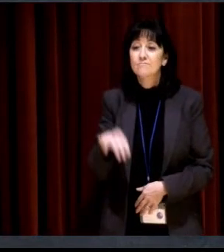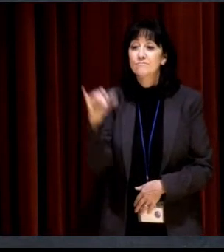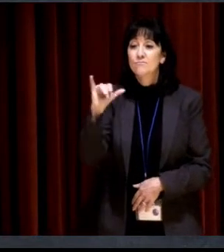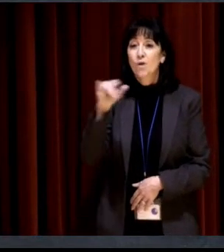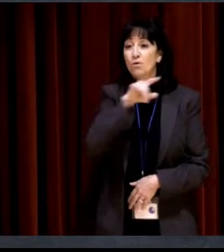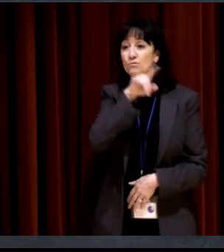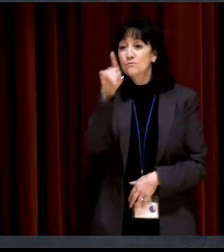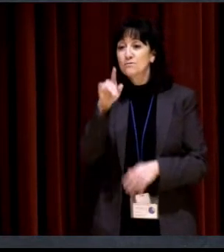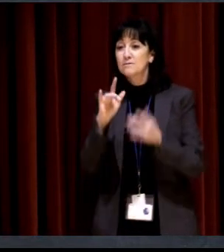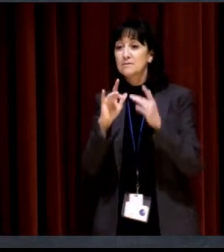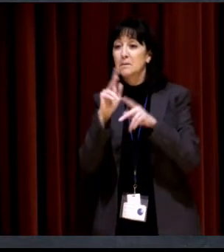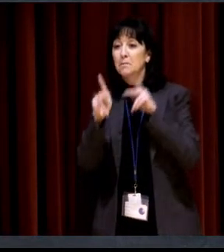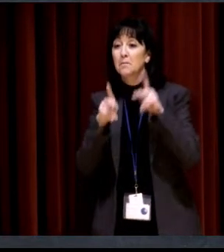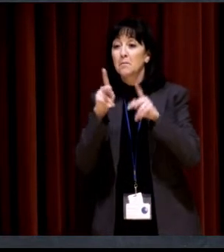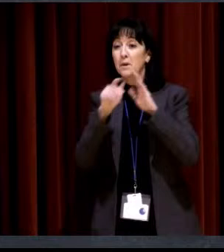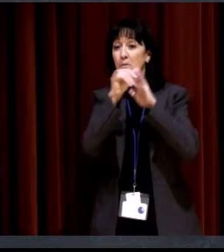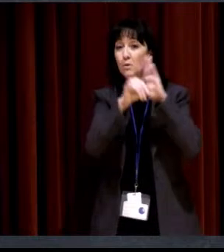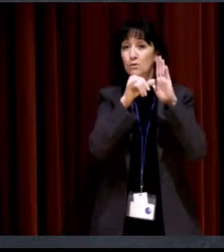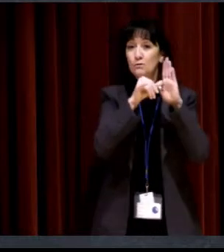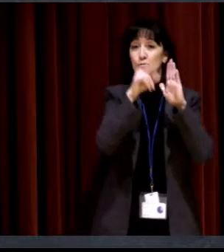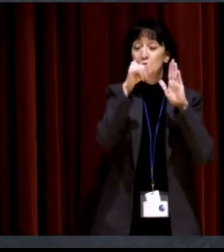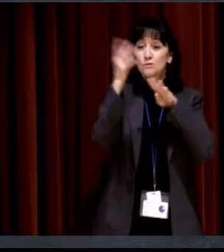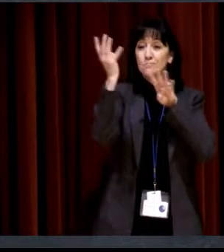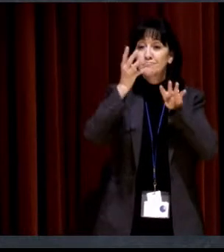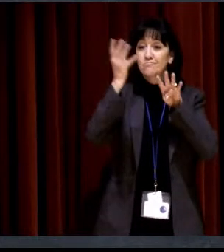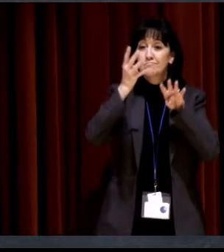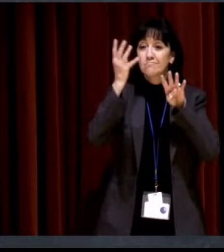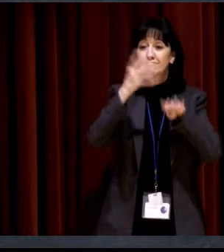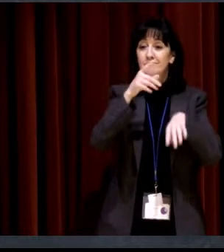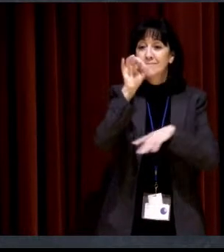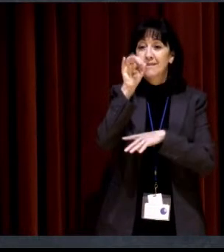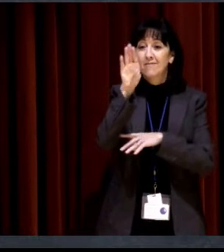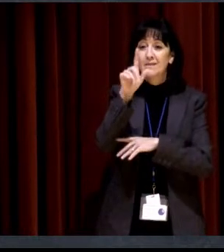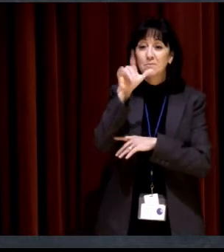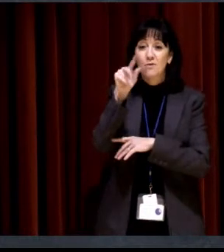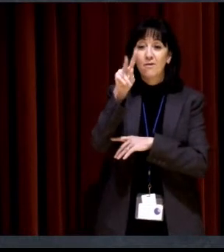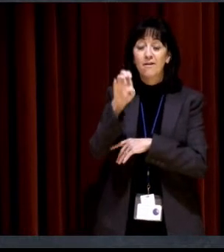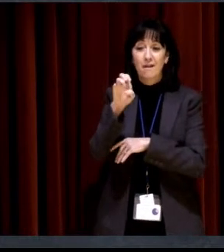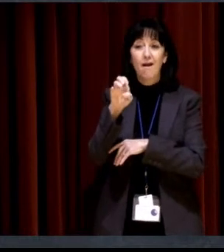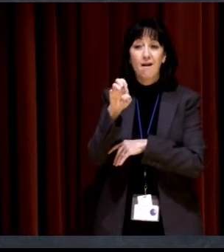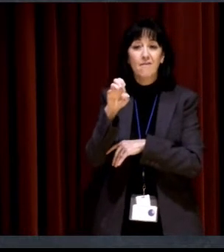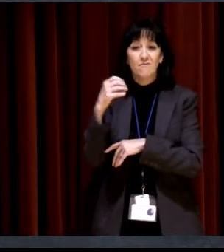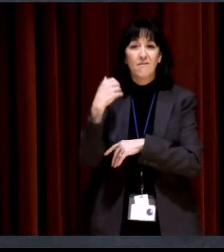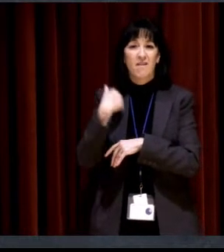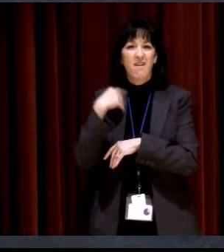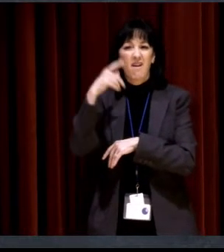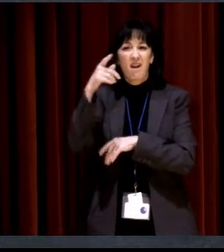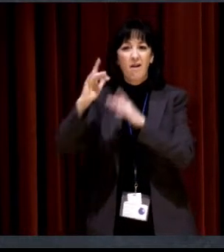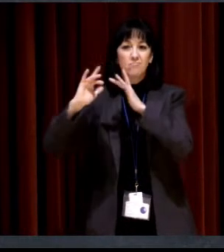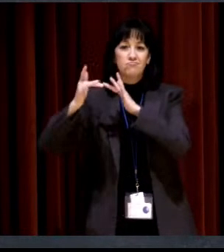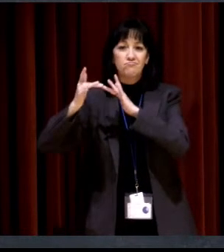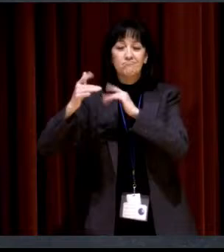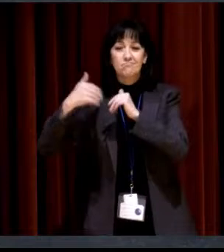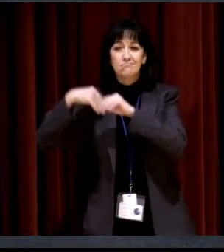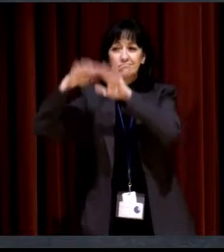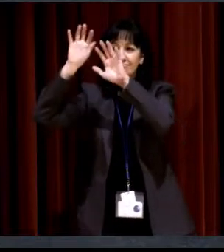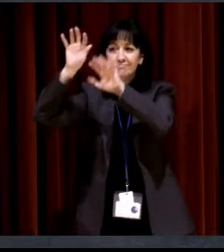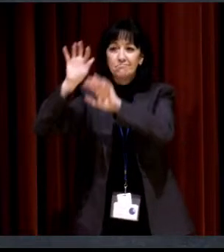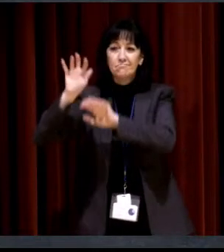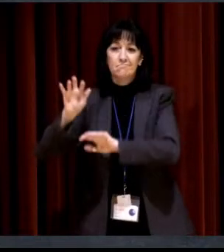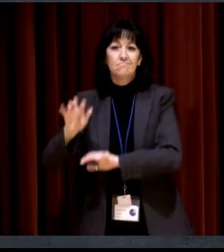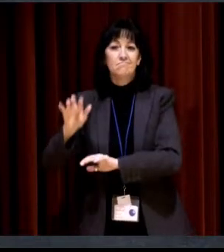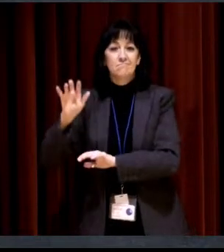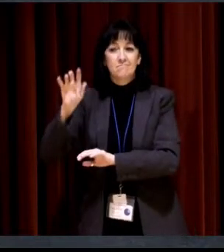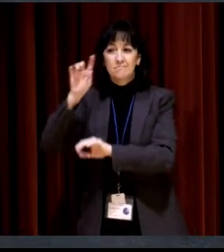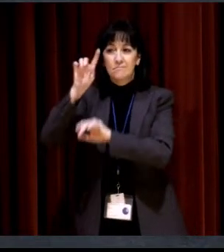online, YouTube and Facebook Live, and so if you could put your questions through there,